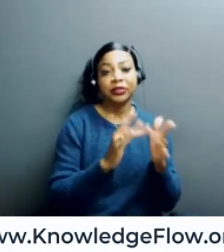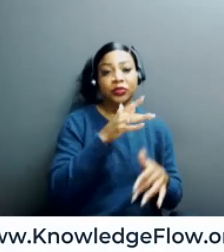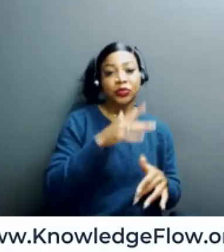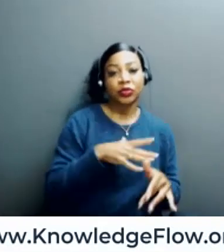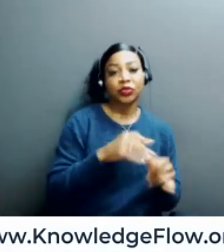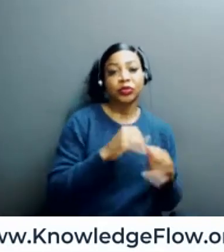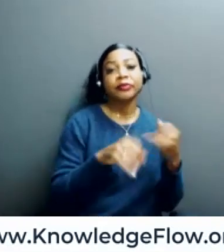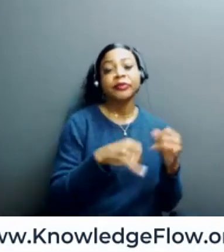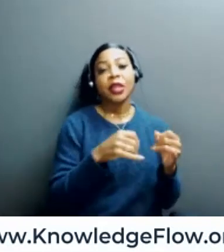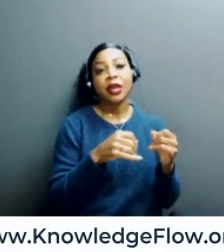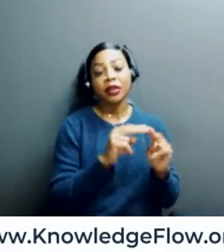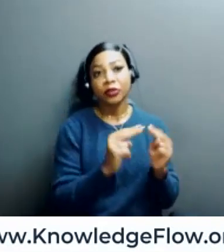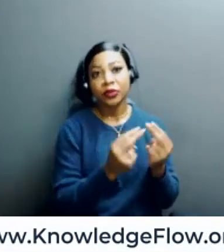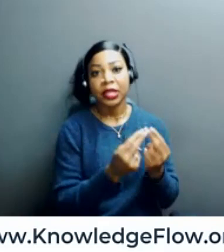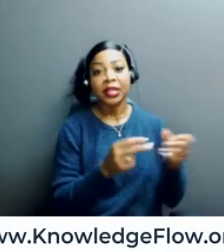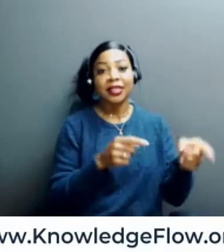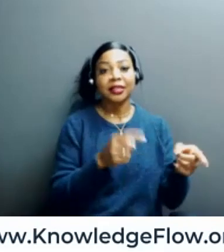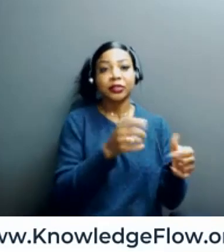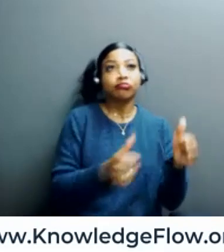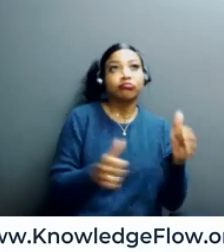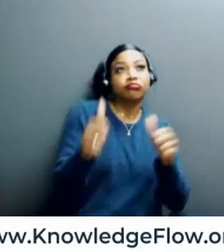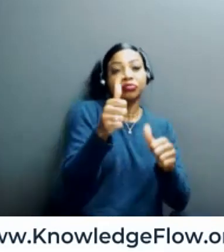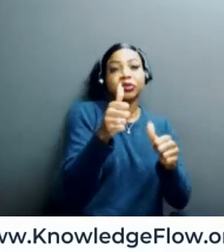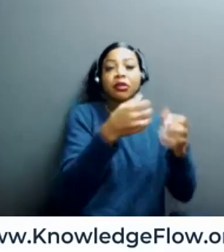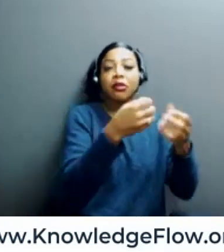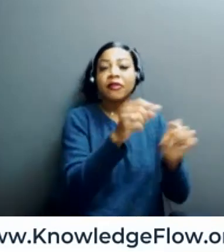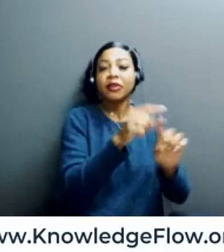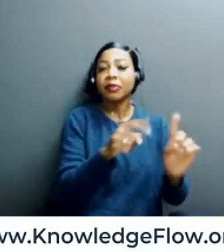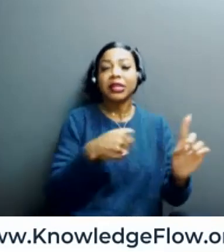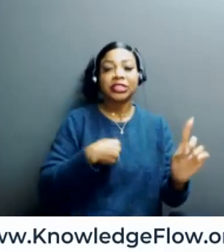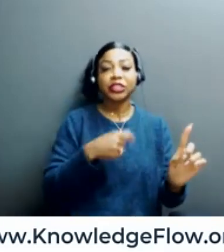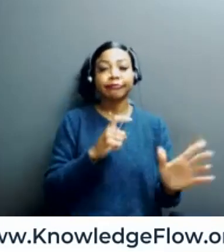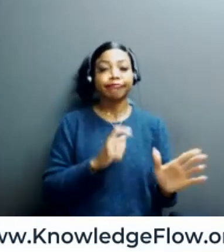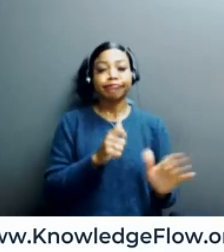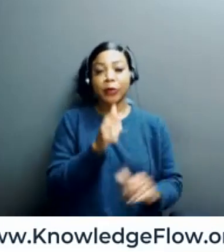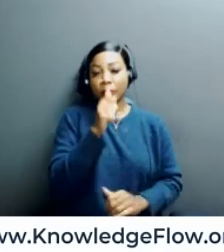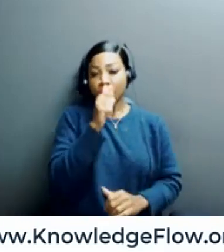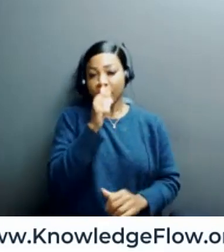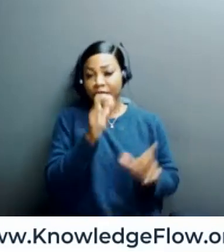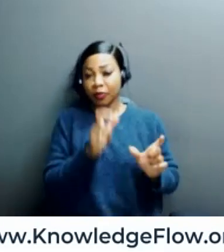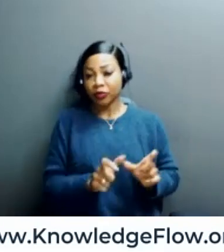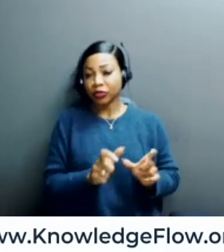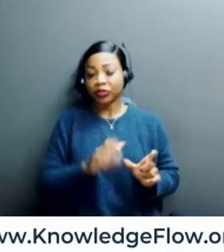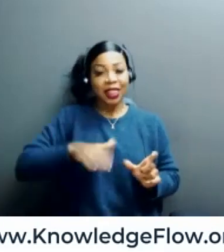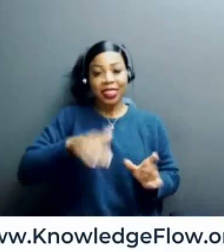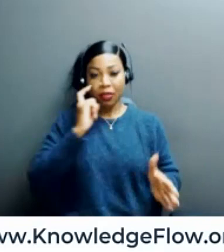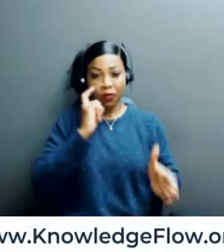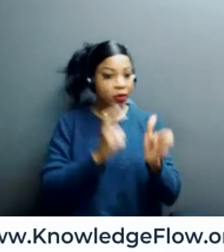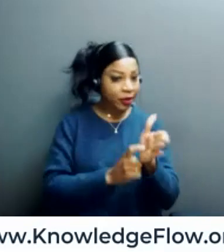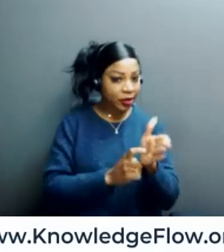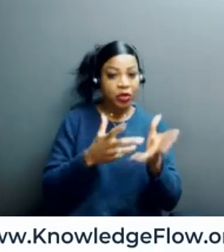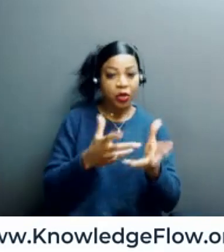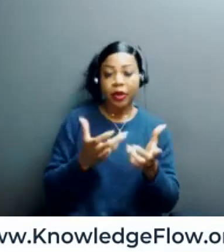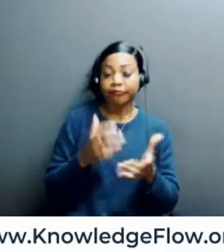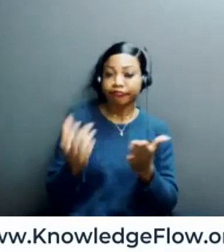Bureau and she was not recognized she was more or less a hidden figure so we wanted to recognize her efforts